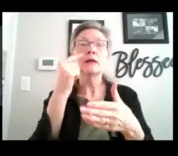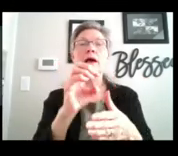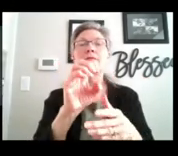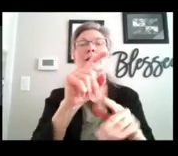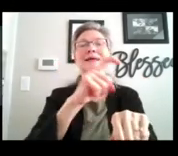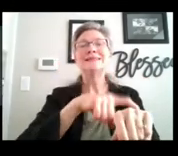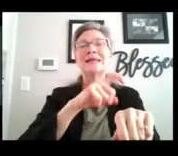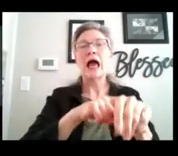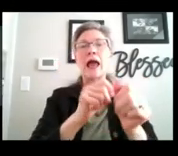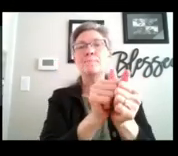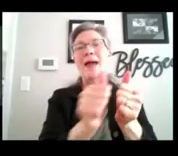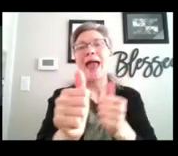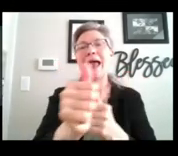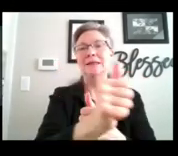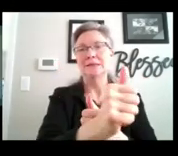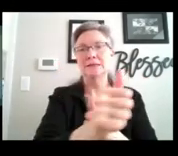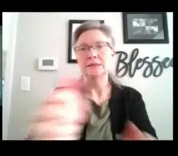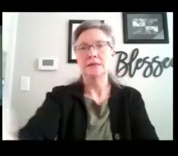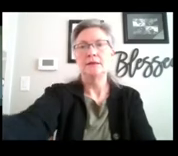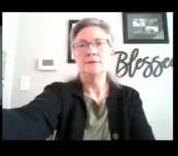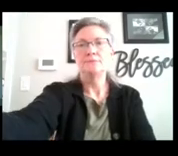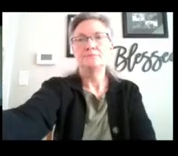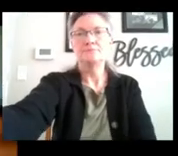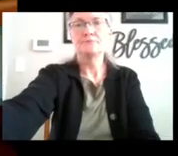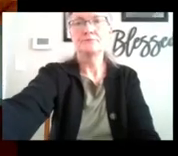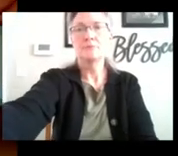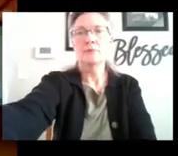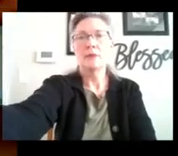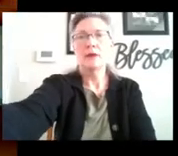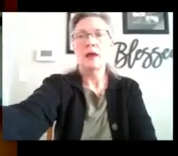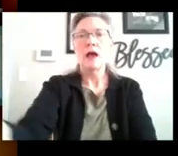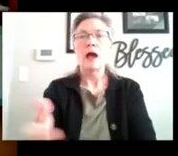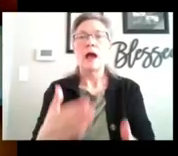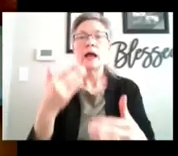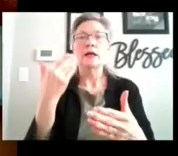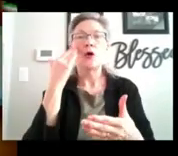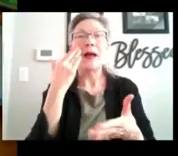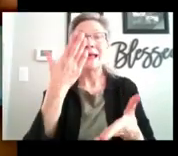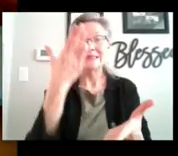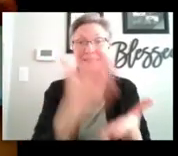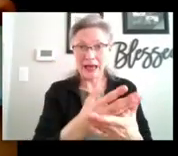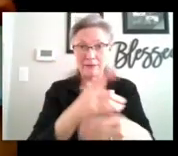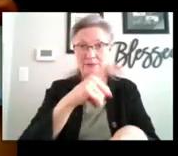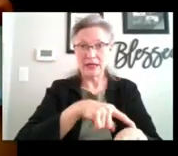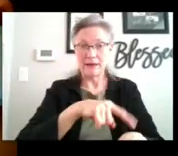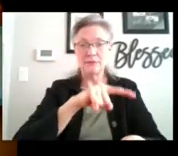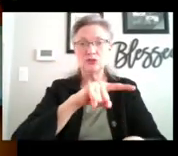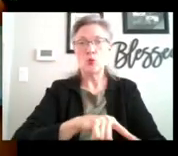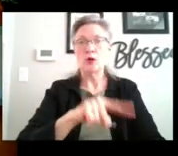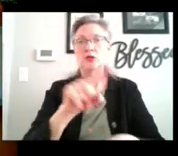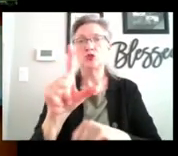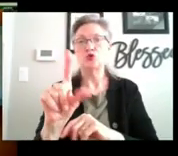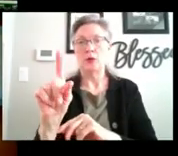So using this number line, I know that my ending time is 1:20 p.m. So that's the time I'm going to put at the end